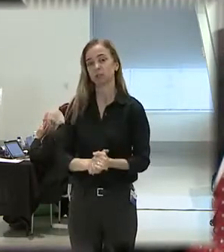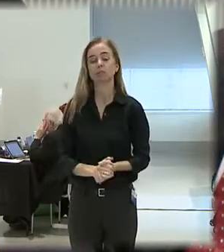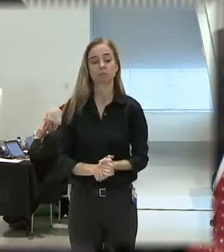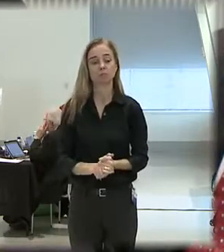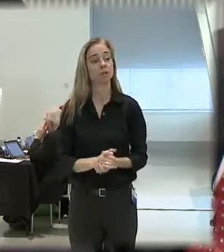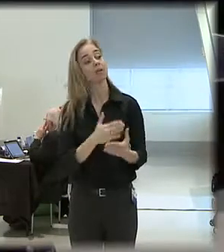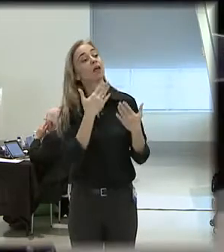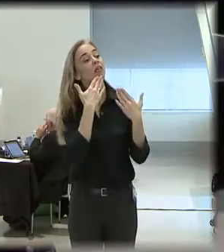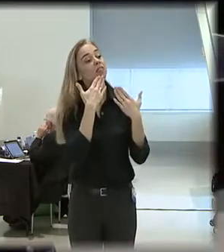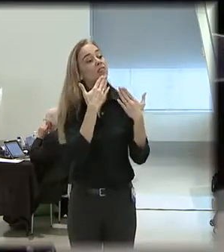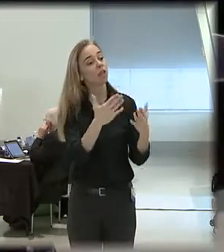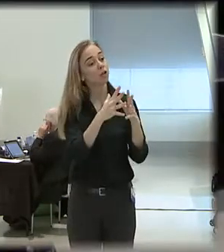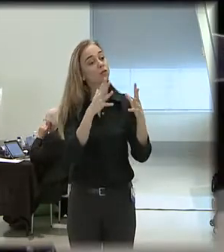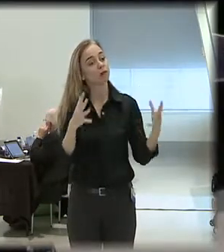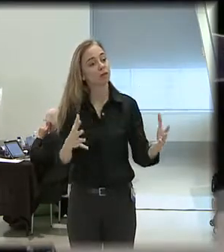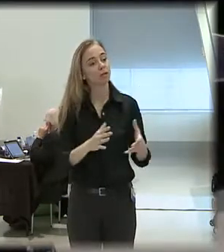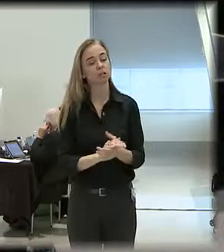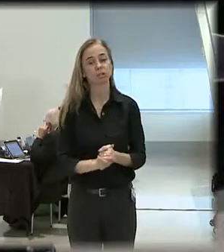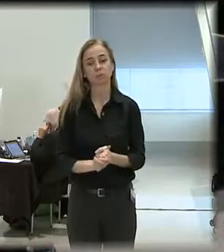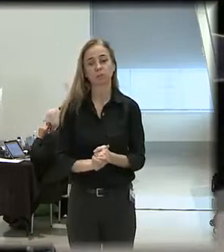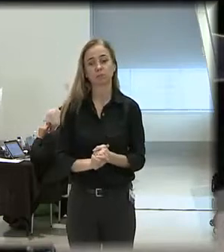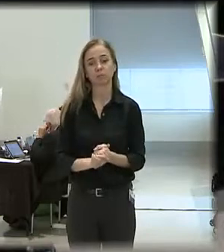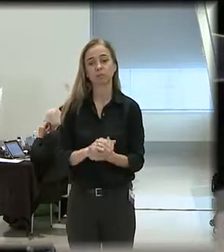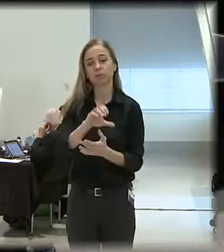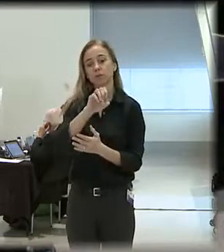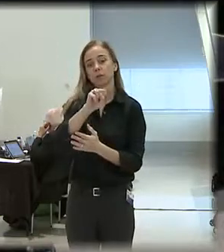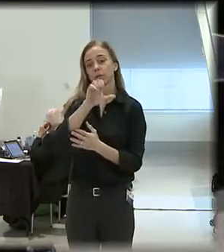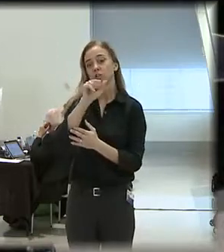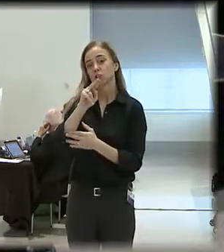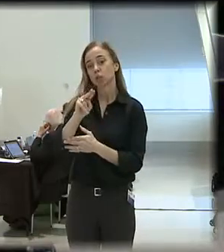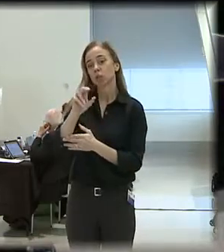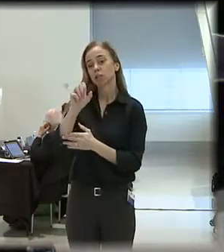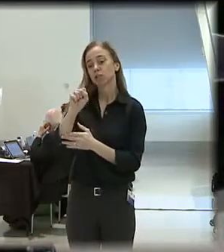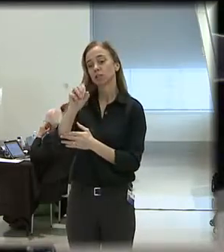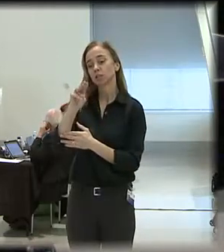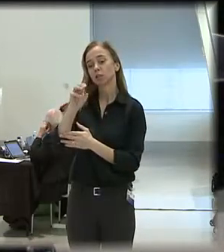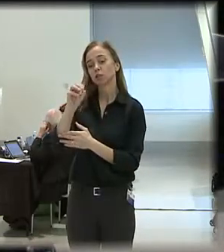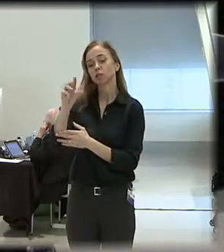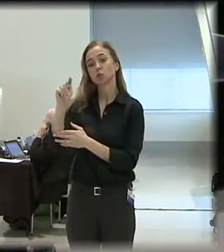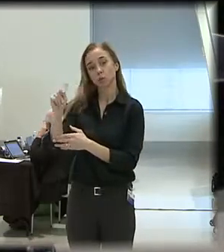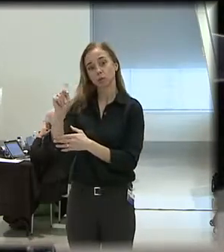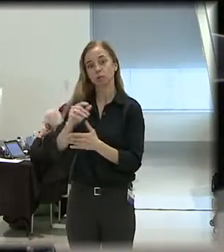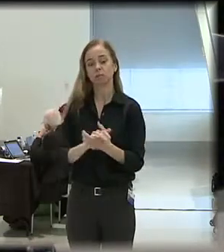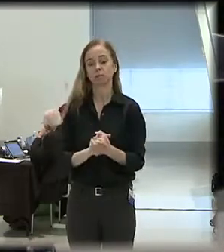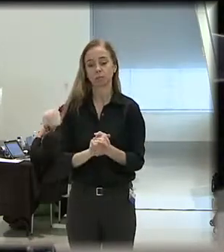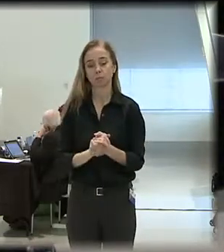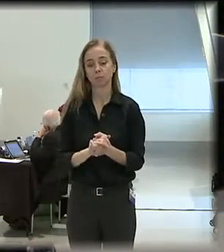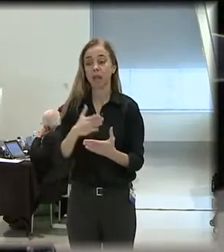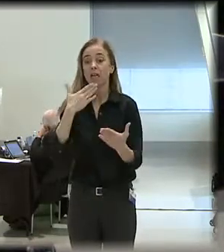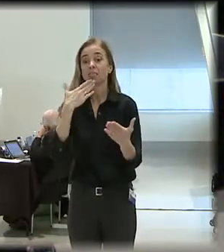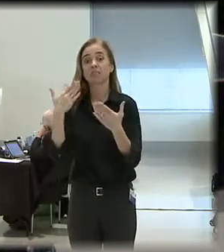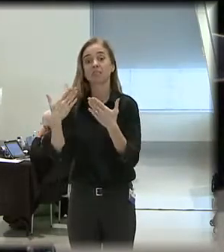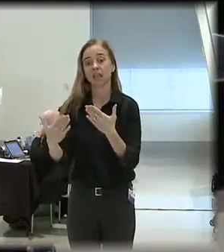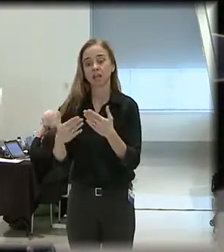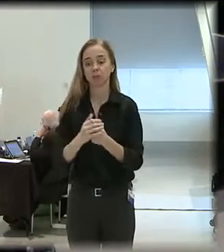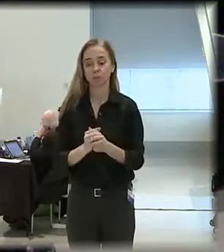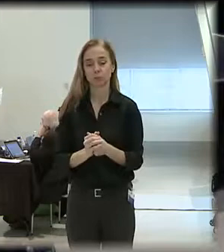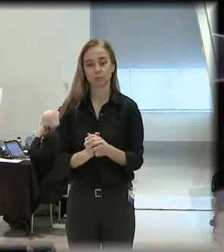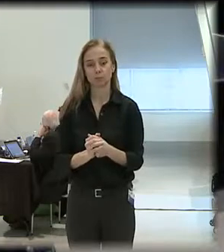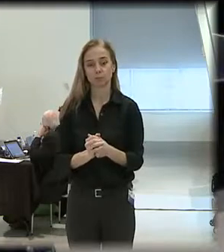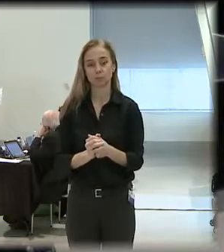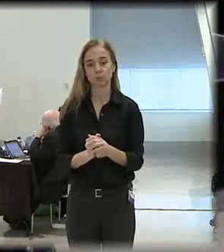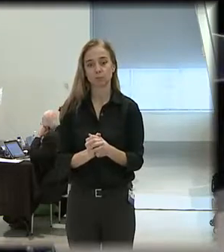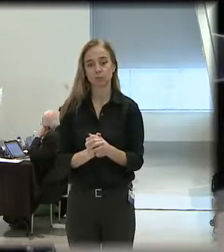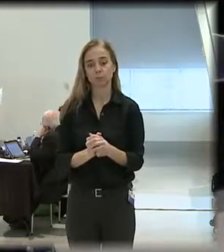Okay, thank you very, very much. Sean Smoot, followed by Sue Rohr. Thank you, Chairman Ramsey.